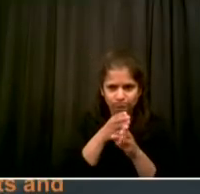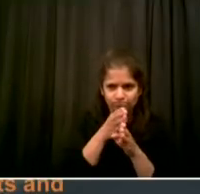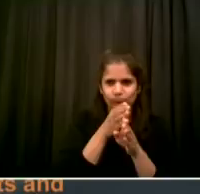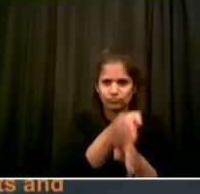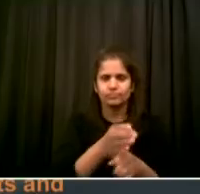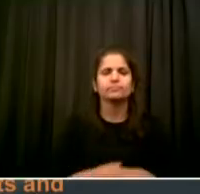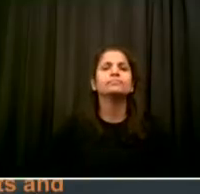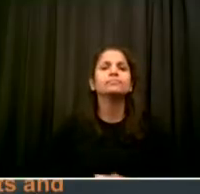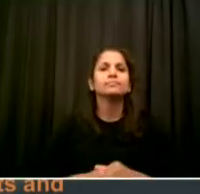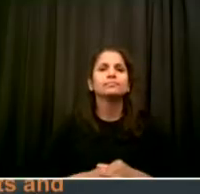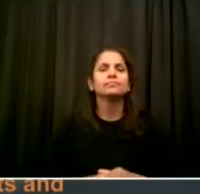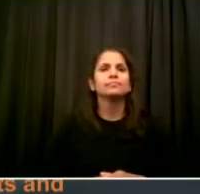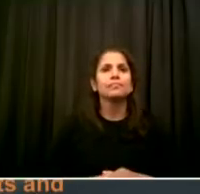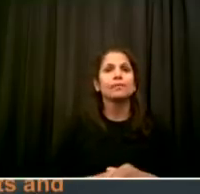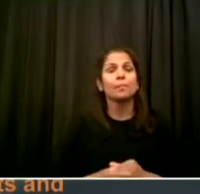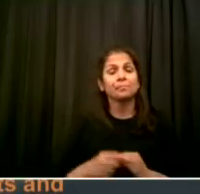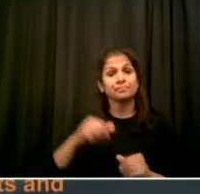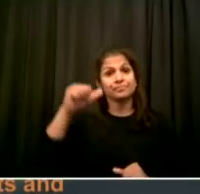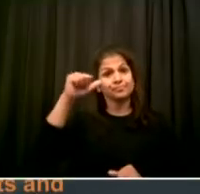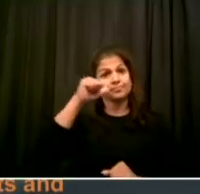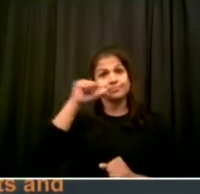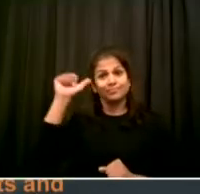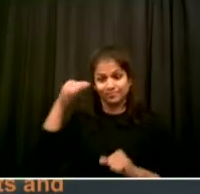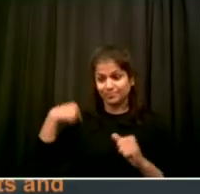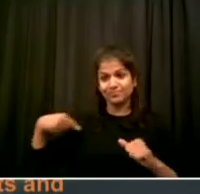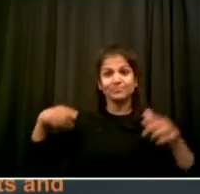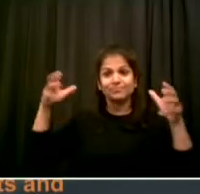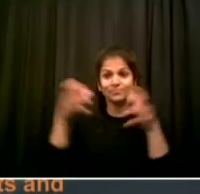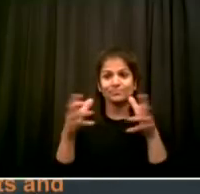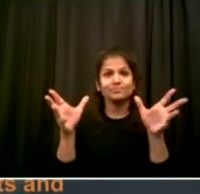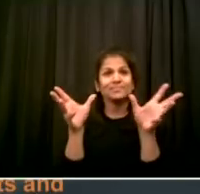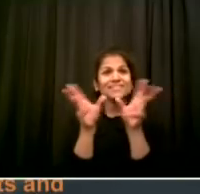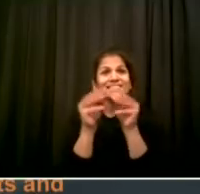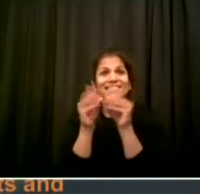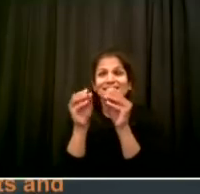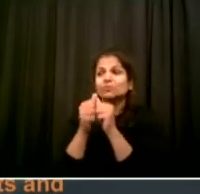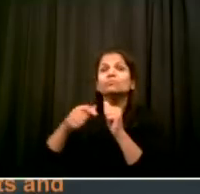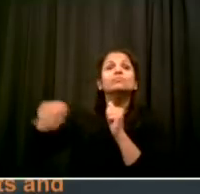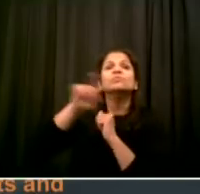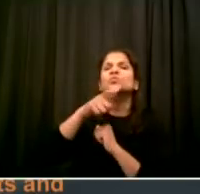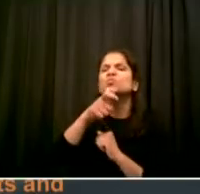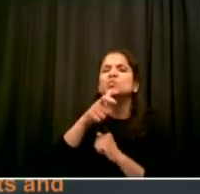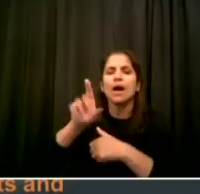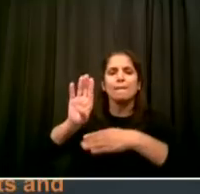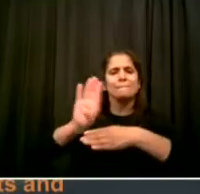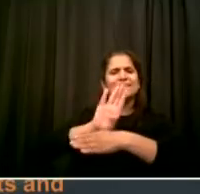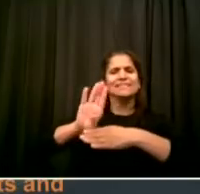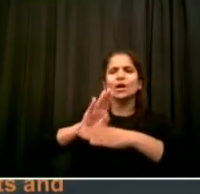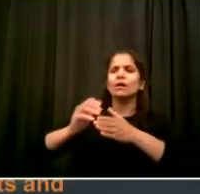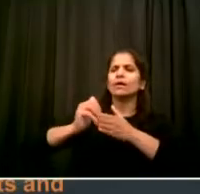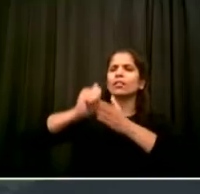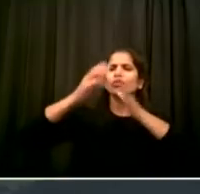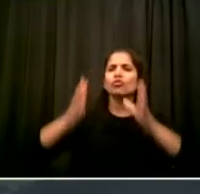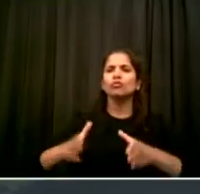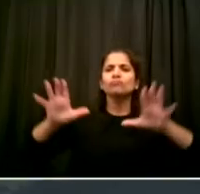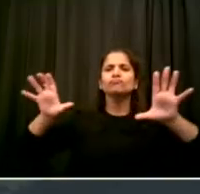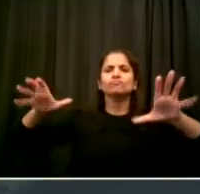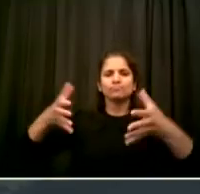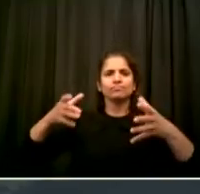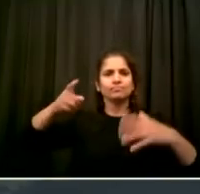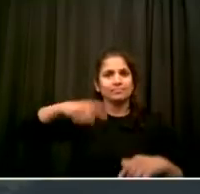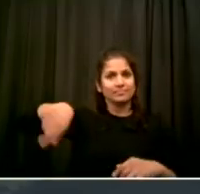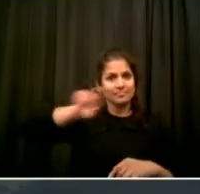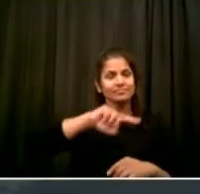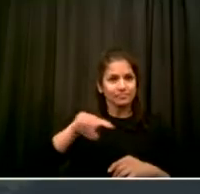was fascinating to listen to people from some of the businesses that really are synonymous with this city, that are some of the